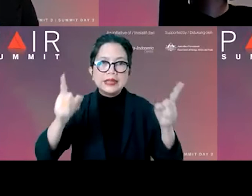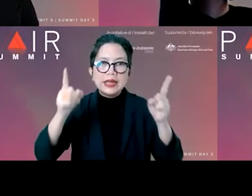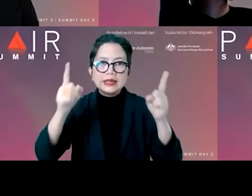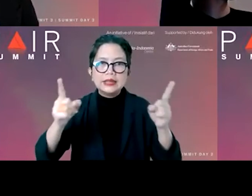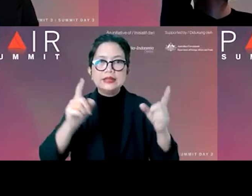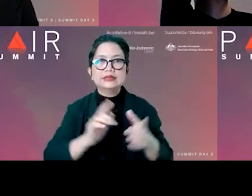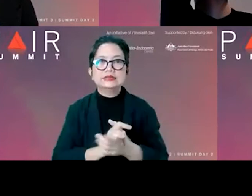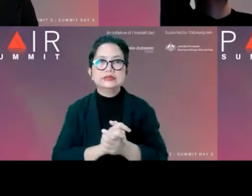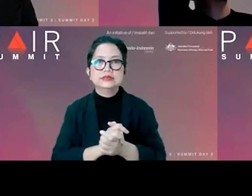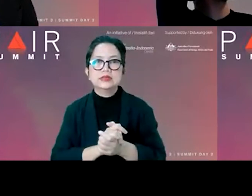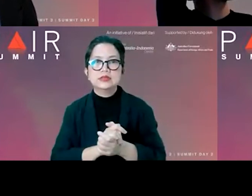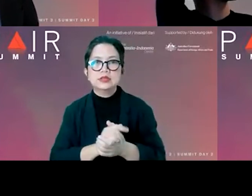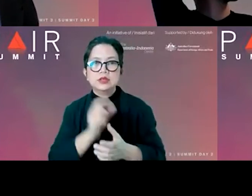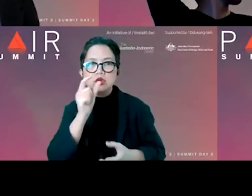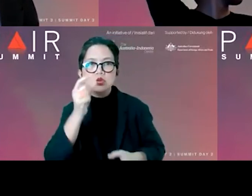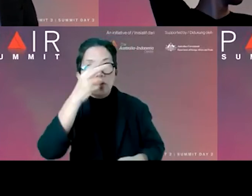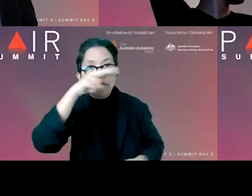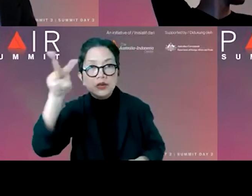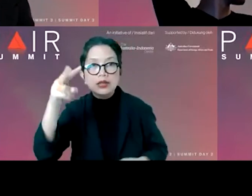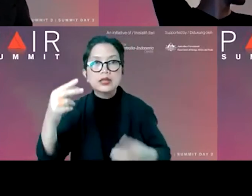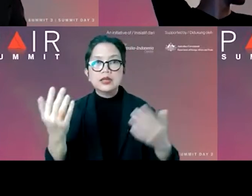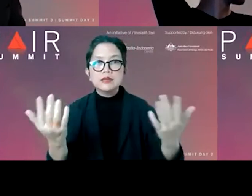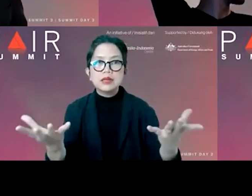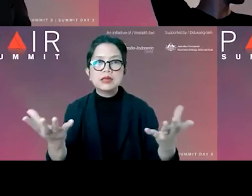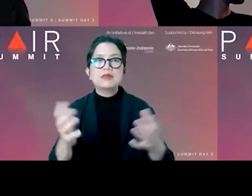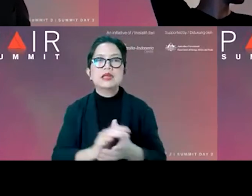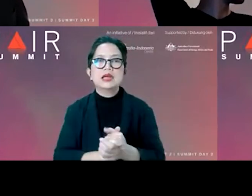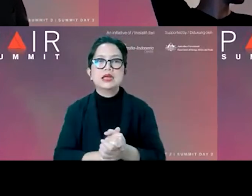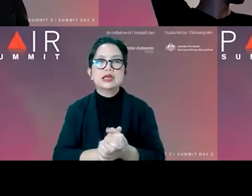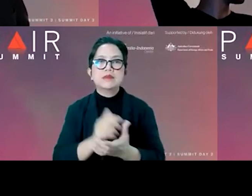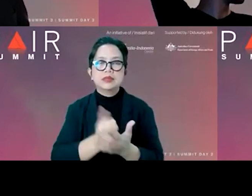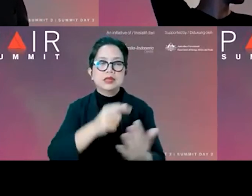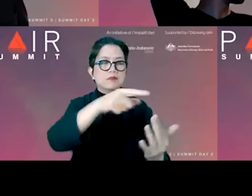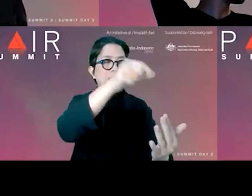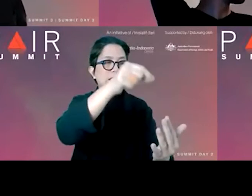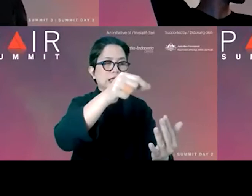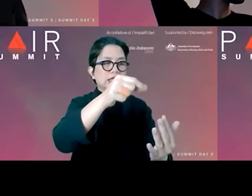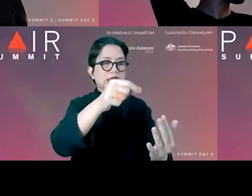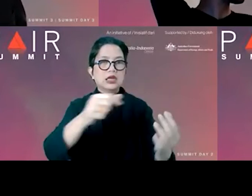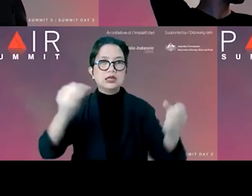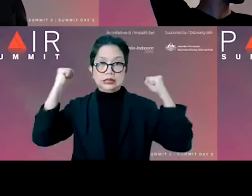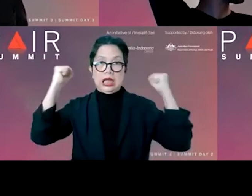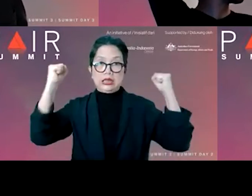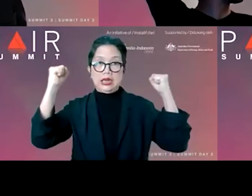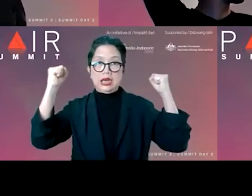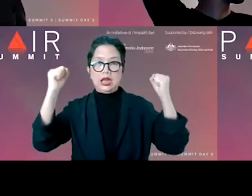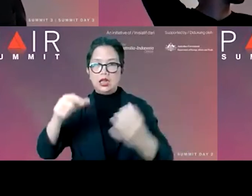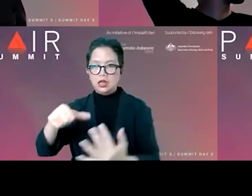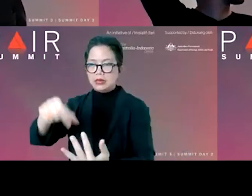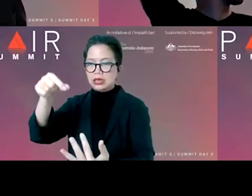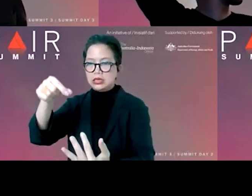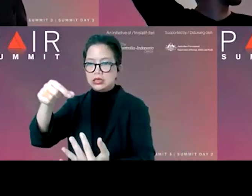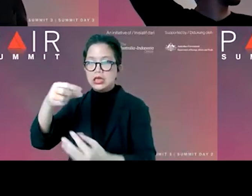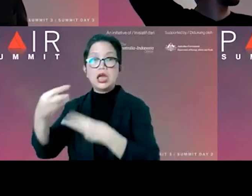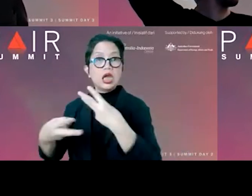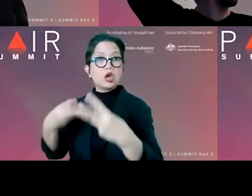either economic or in health. Because I say that it seems that the government in Indonesia tends to focus more on